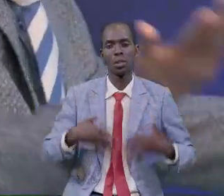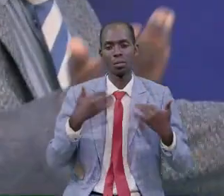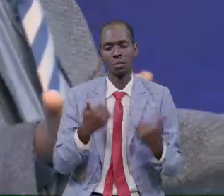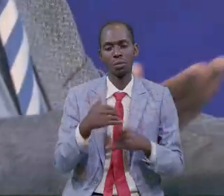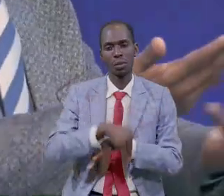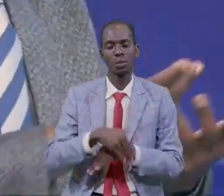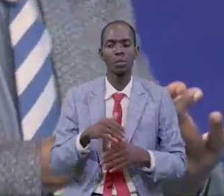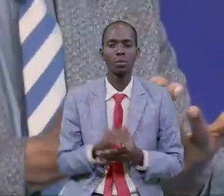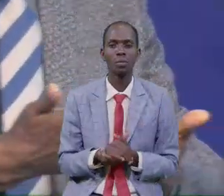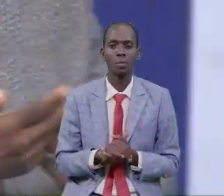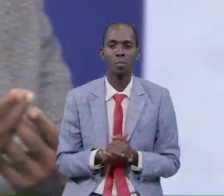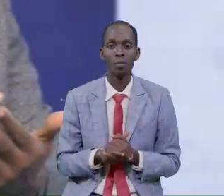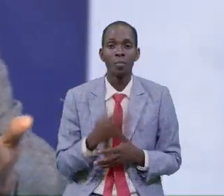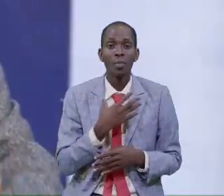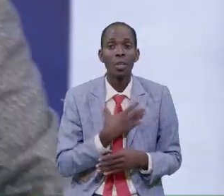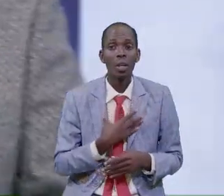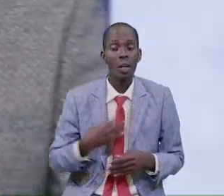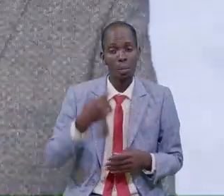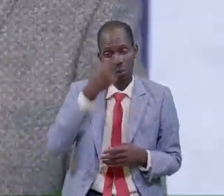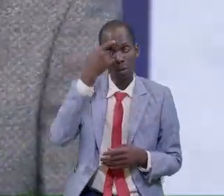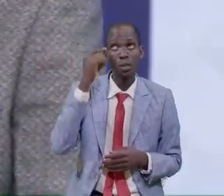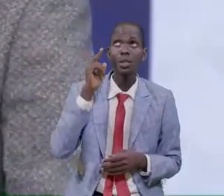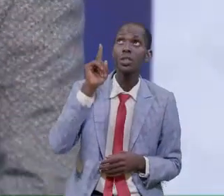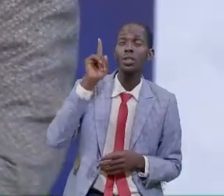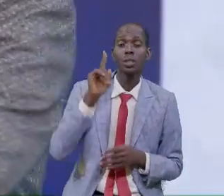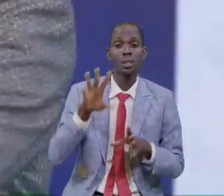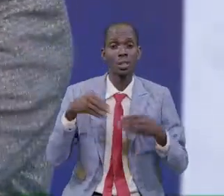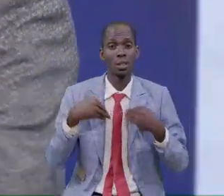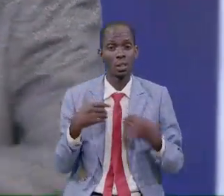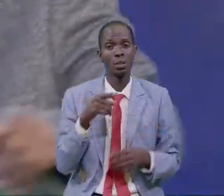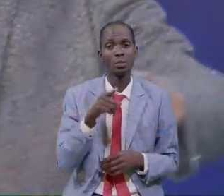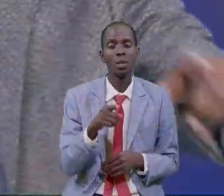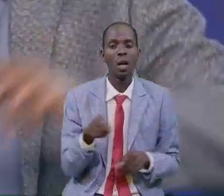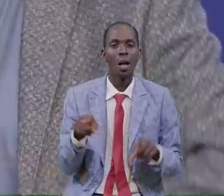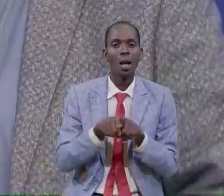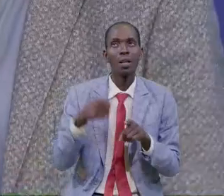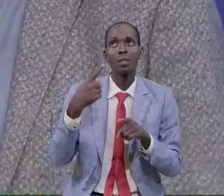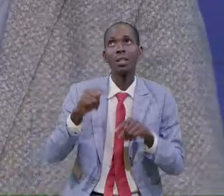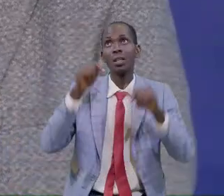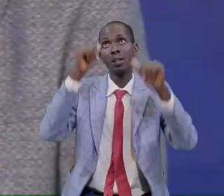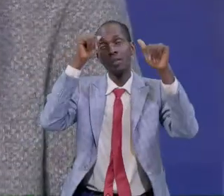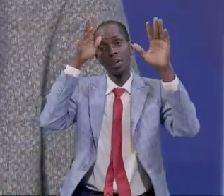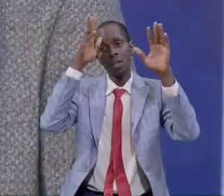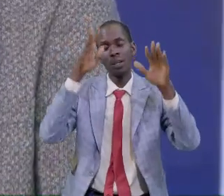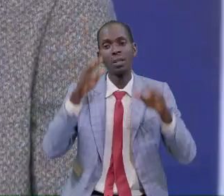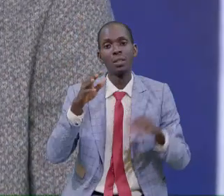And because he receives you, like the father received the prodigal